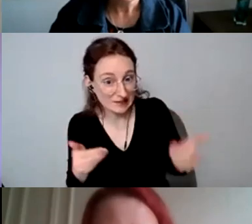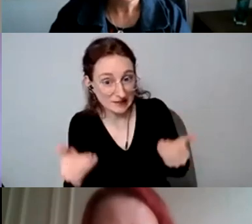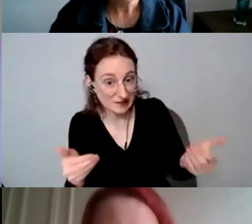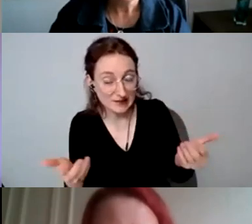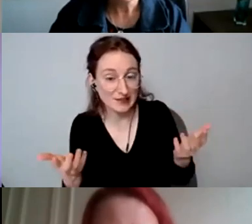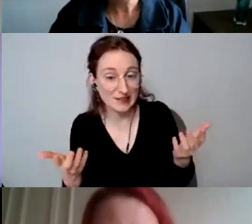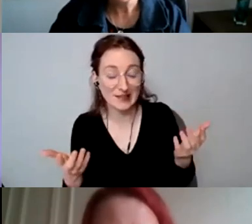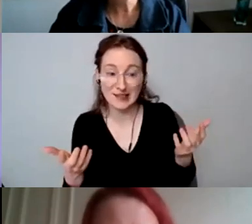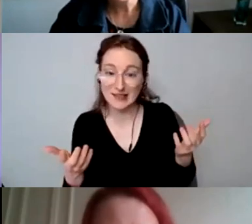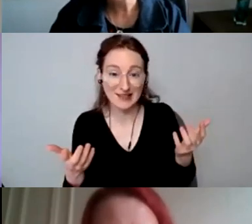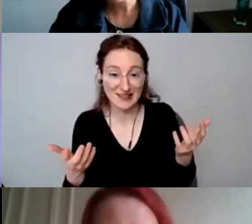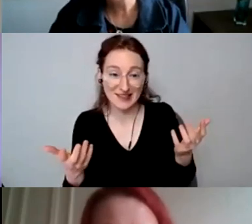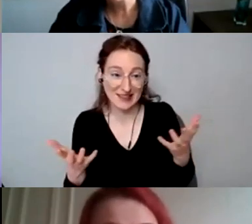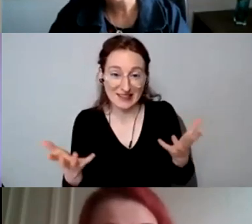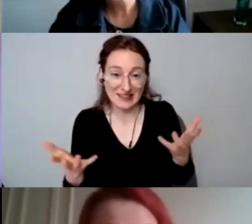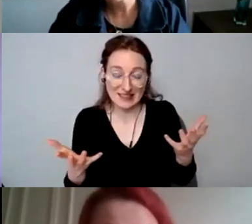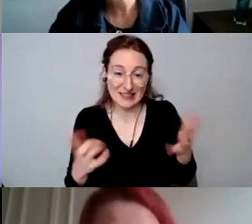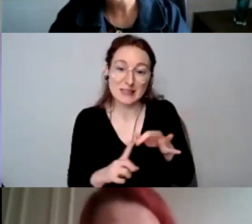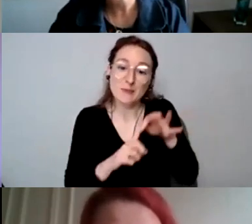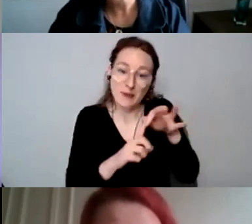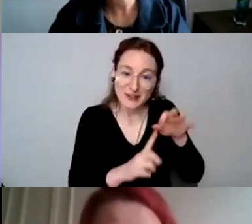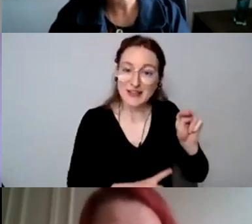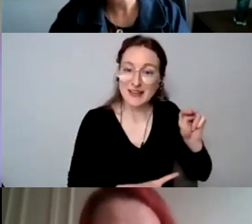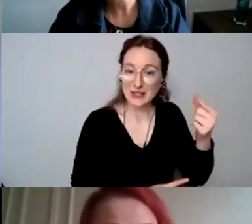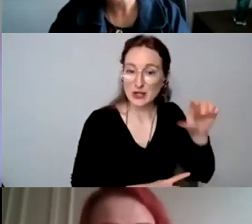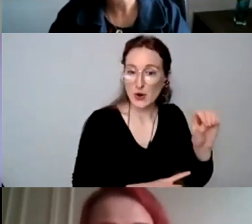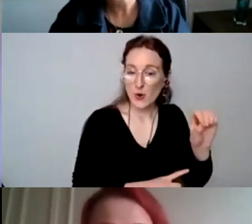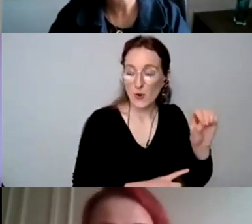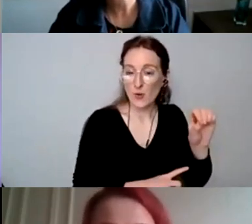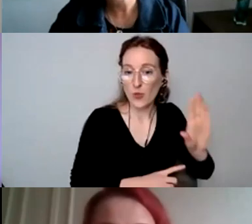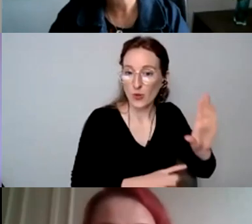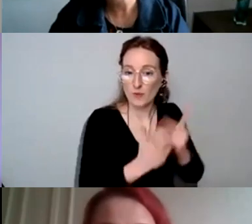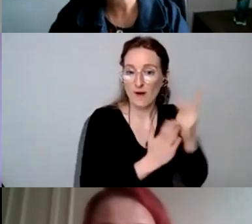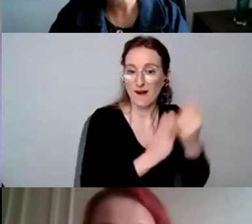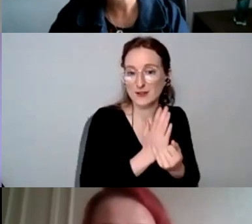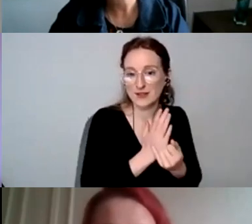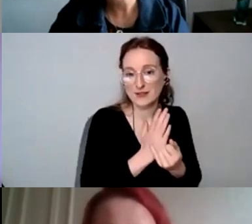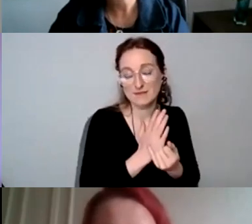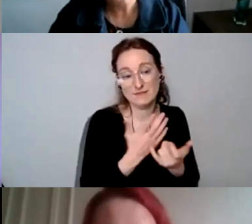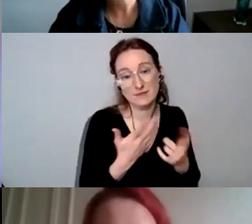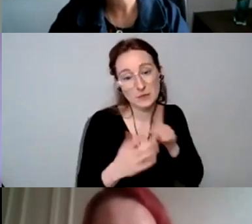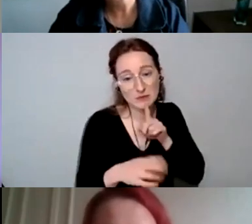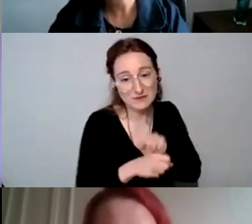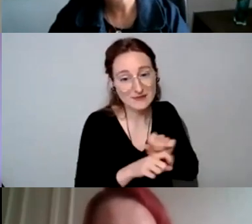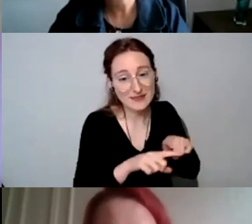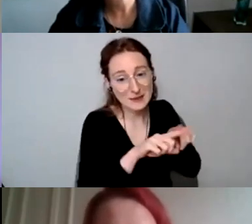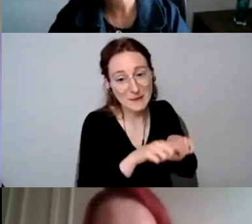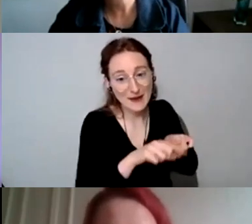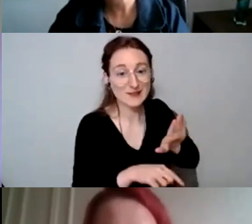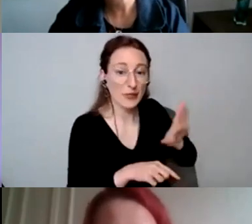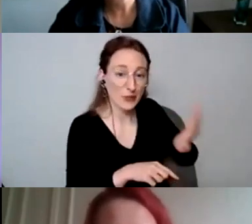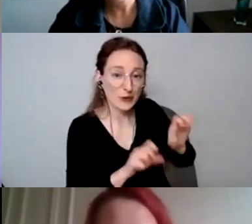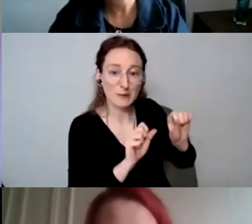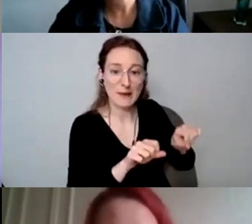an inclusive project, especially for NGOs, is heavily depends on the NGO's ability to argue that this is